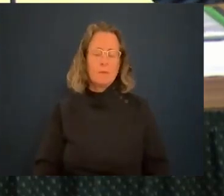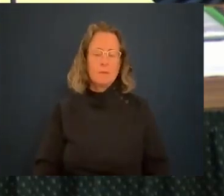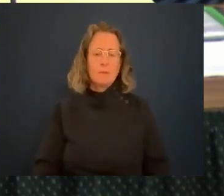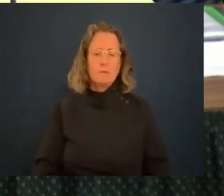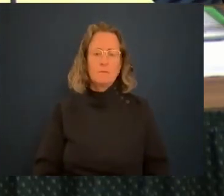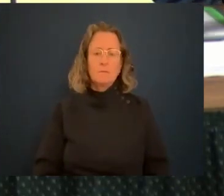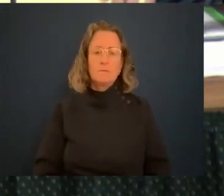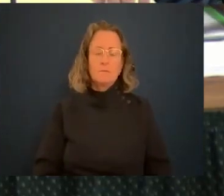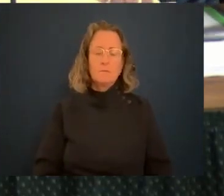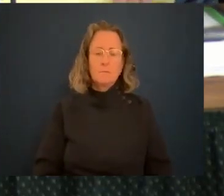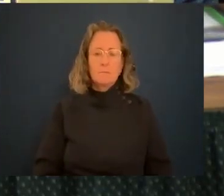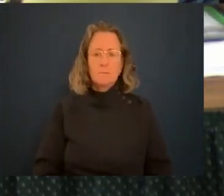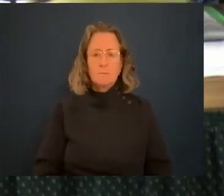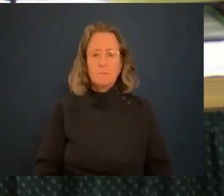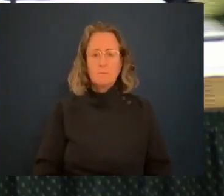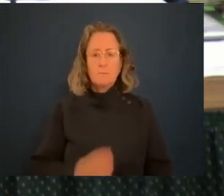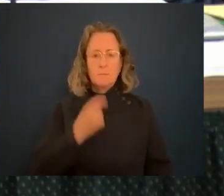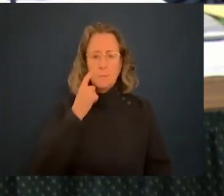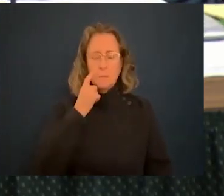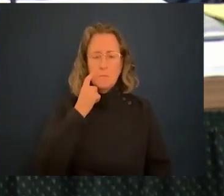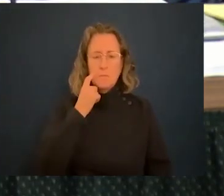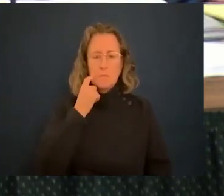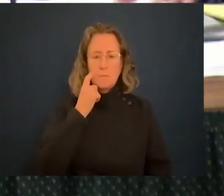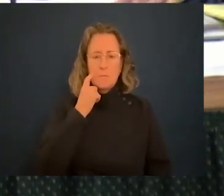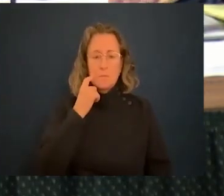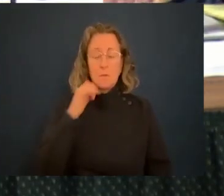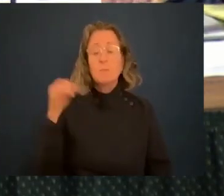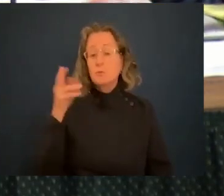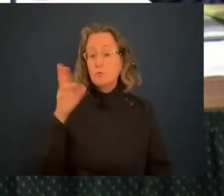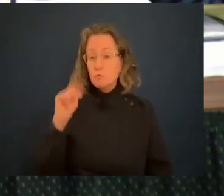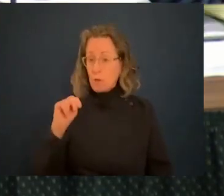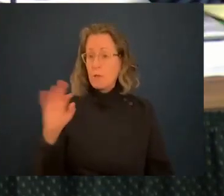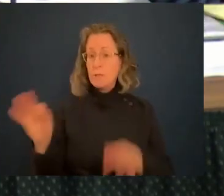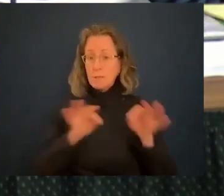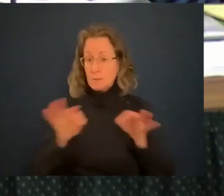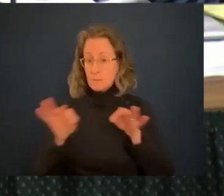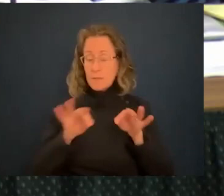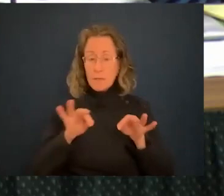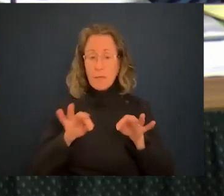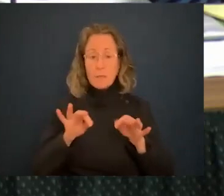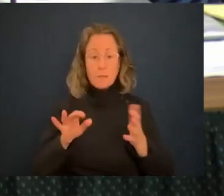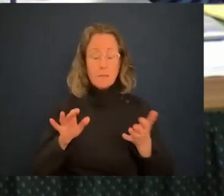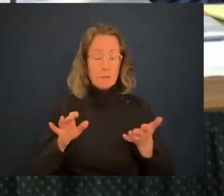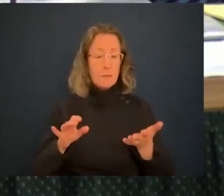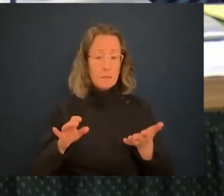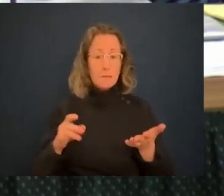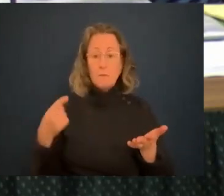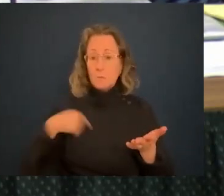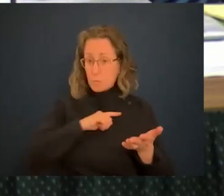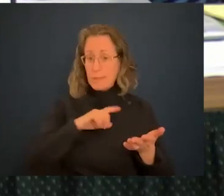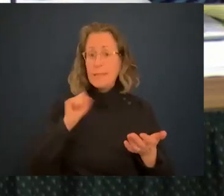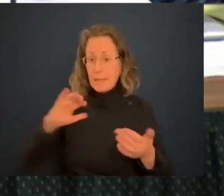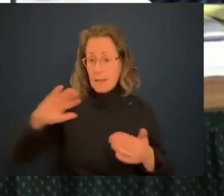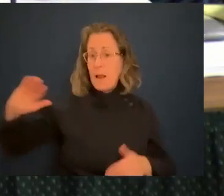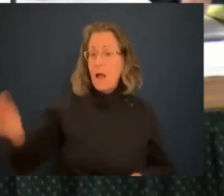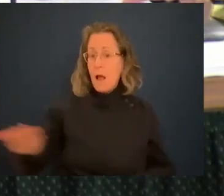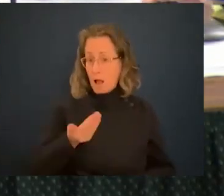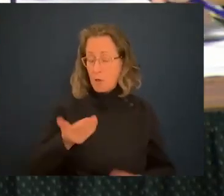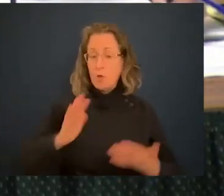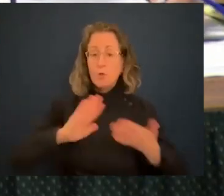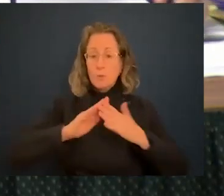you know um to hire people in in the community to help